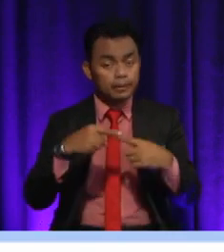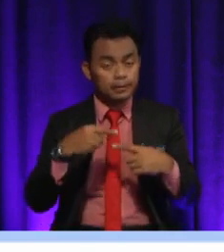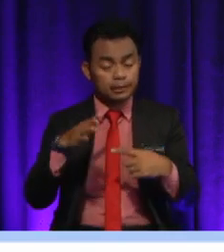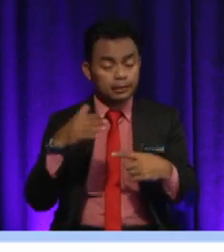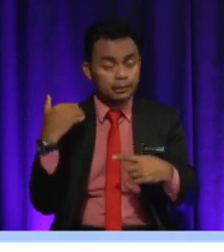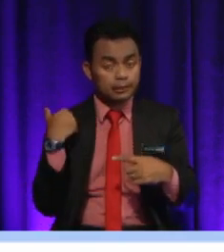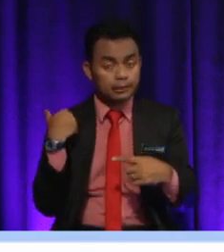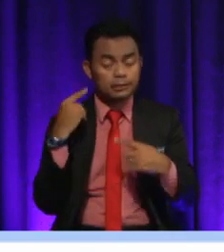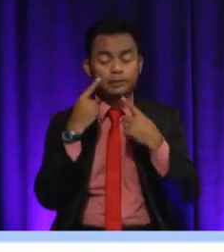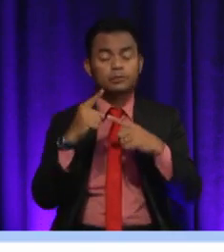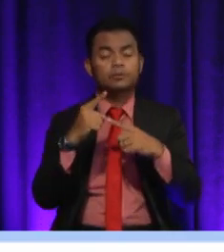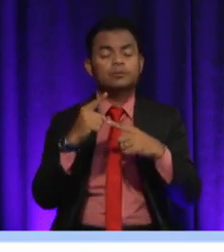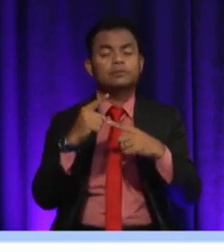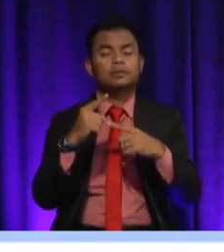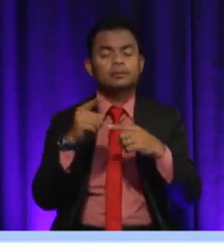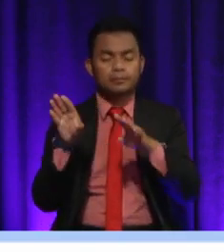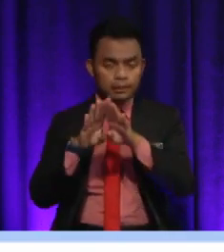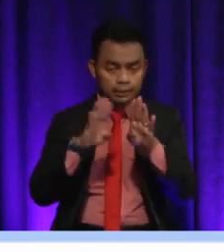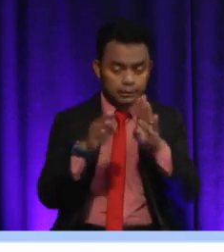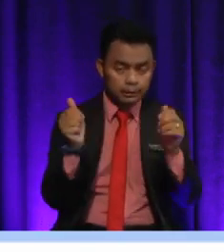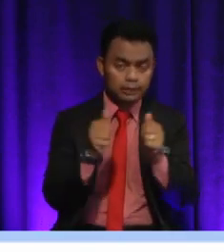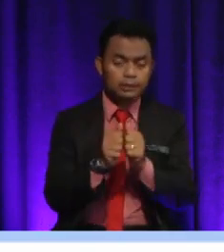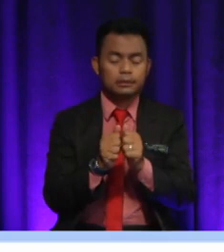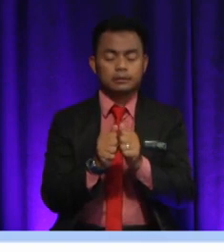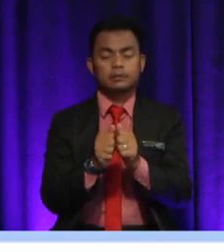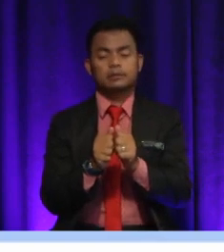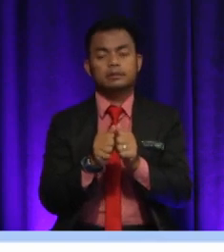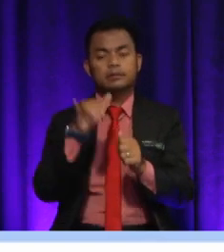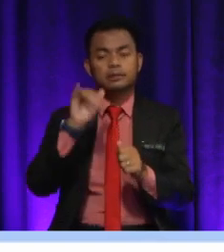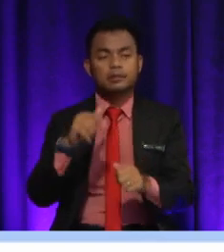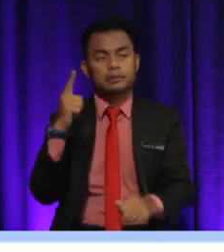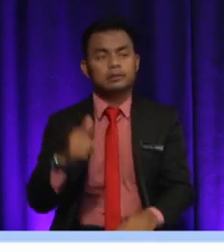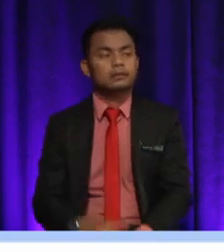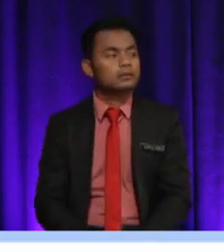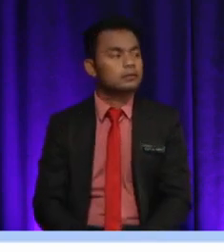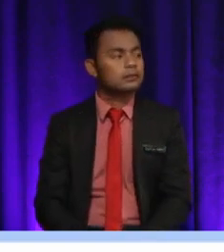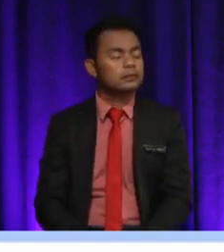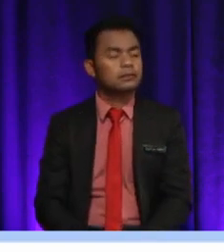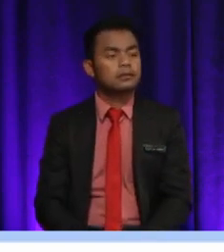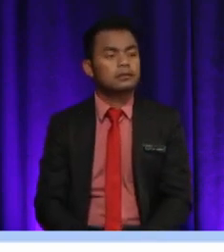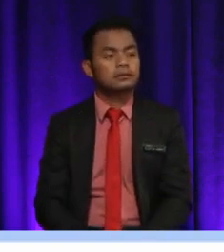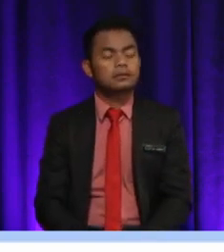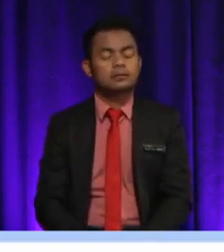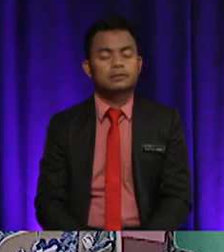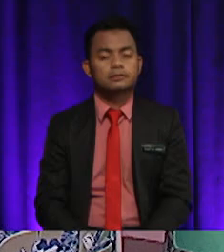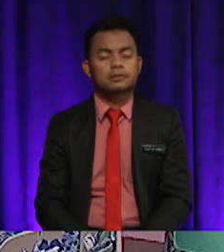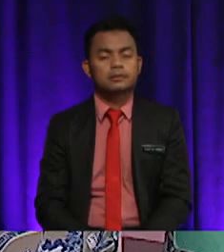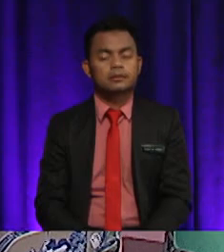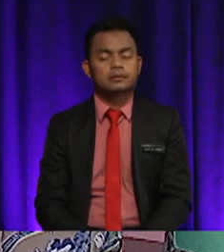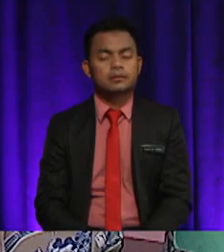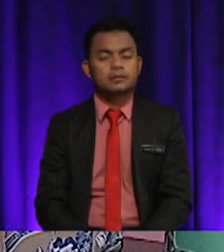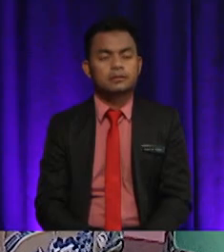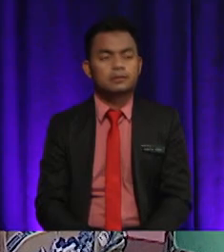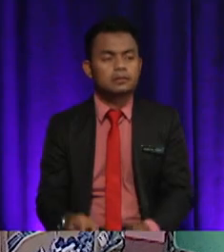compare it to the other options. And number 6, choose the best option. Okay. So these tips, I think it's very useful, and